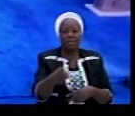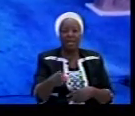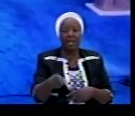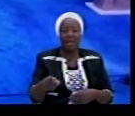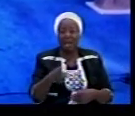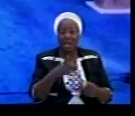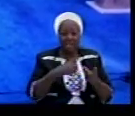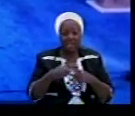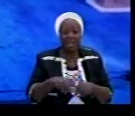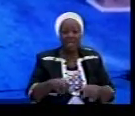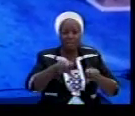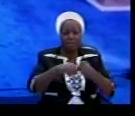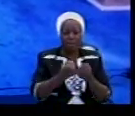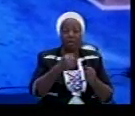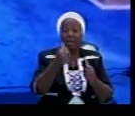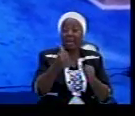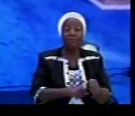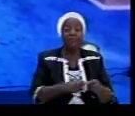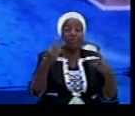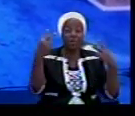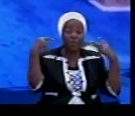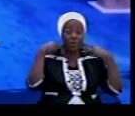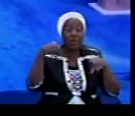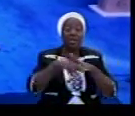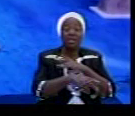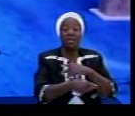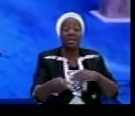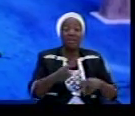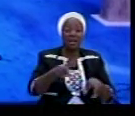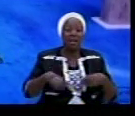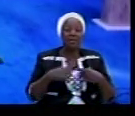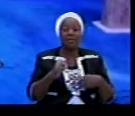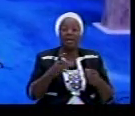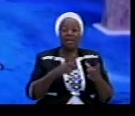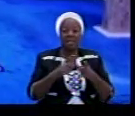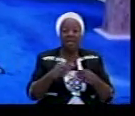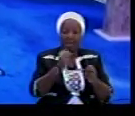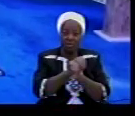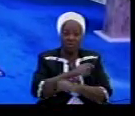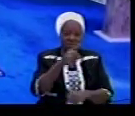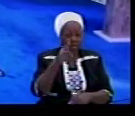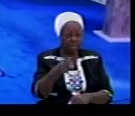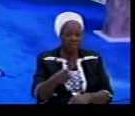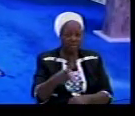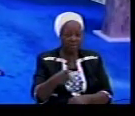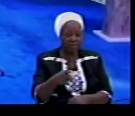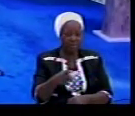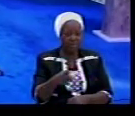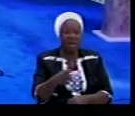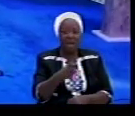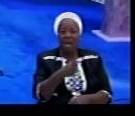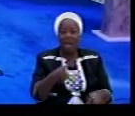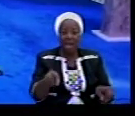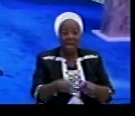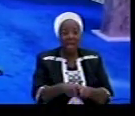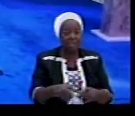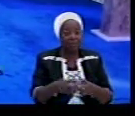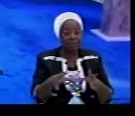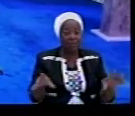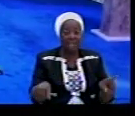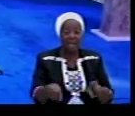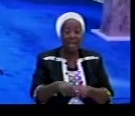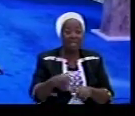broke every yoke in their lives. And he loves you as much as he